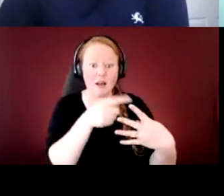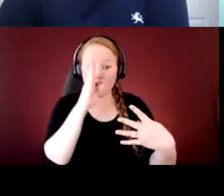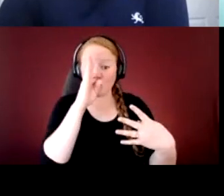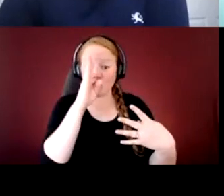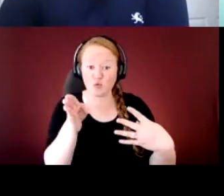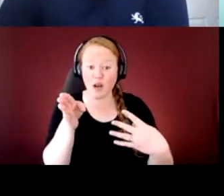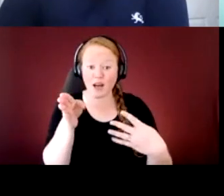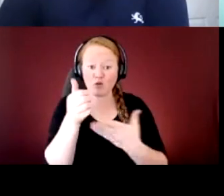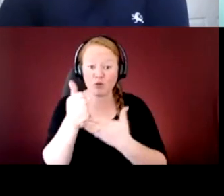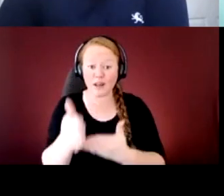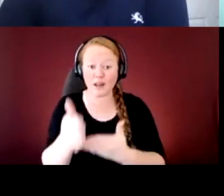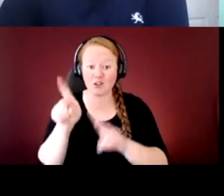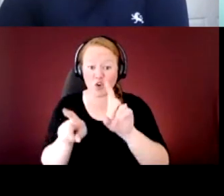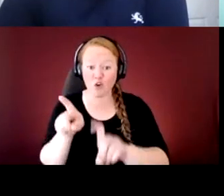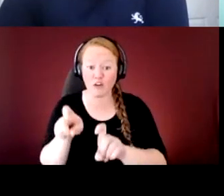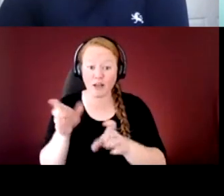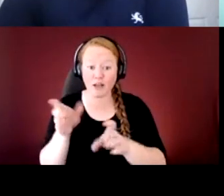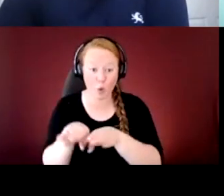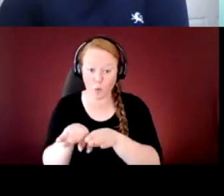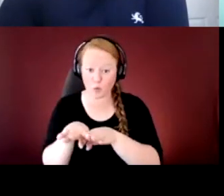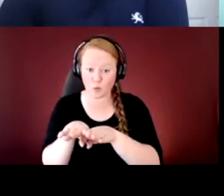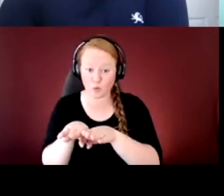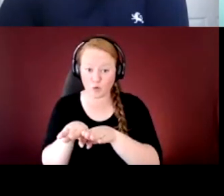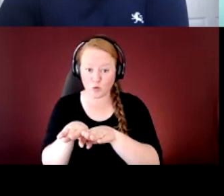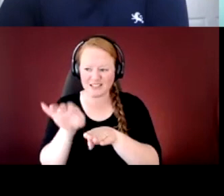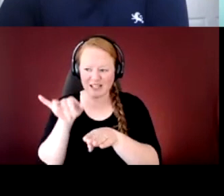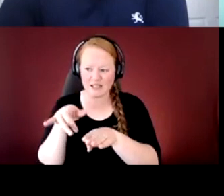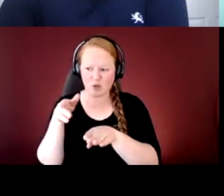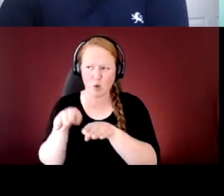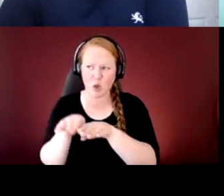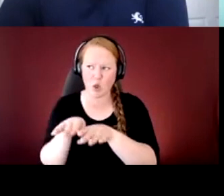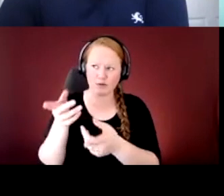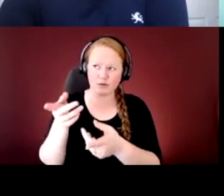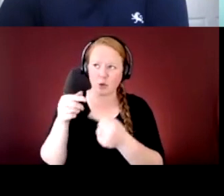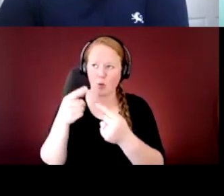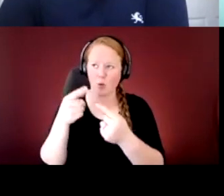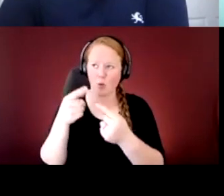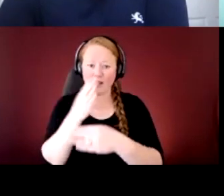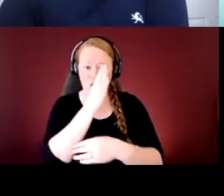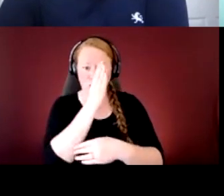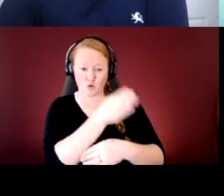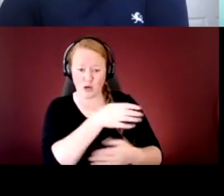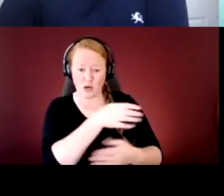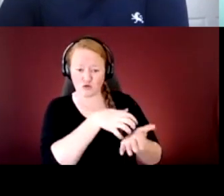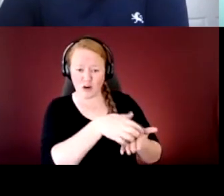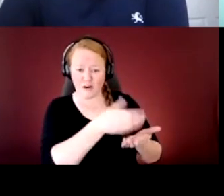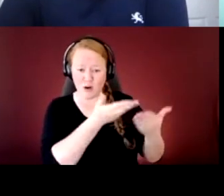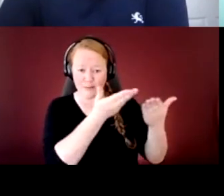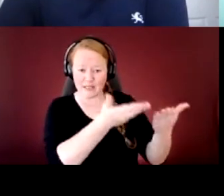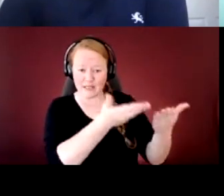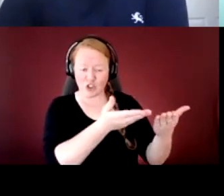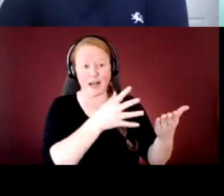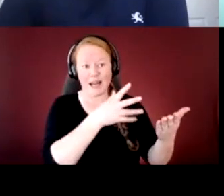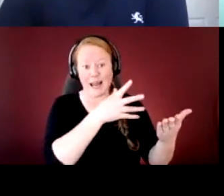is closed. We closed it upon the release of the direct relief draft recommendations, and that analysis has been